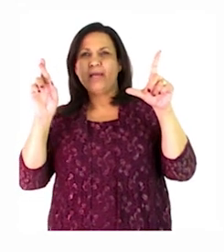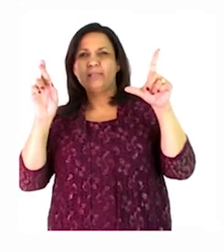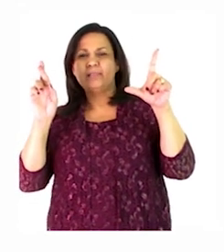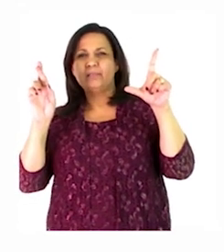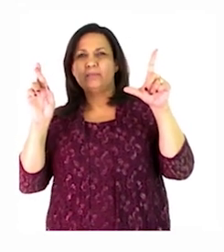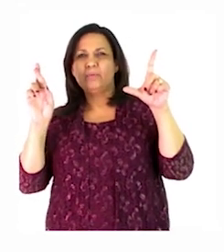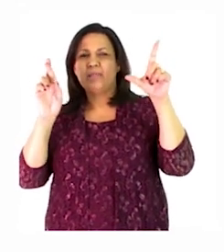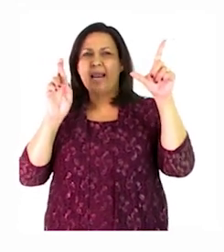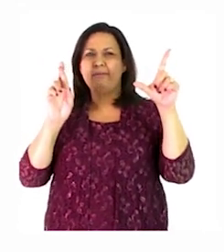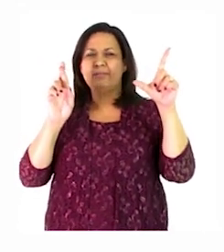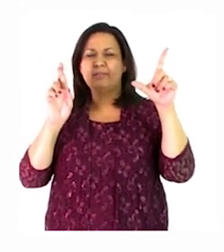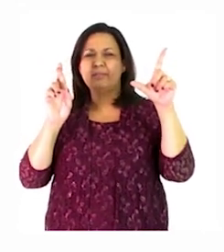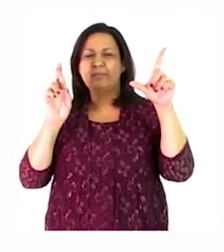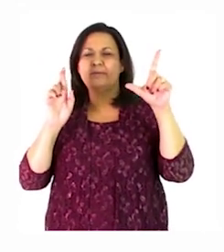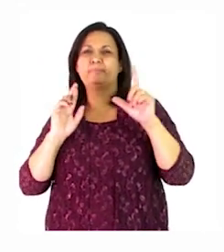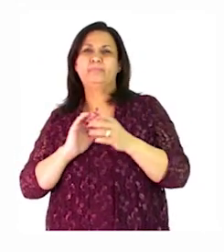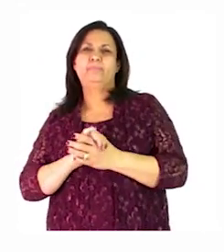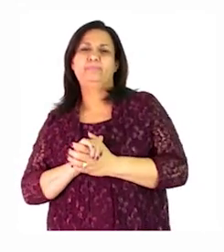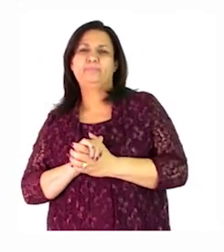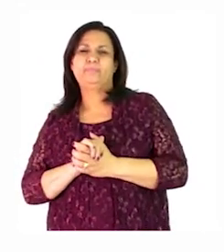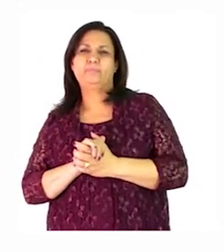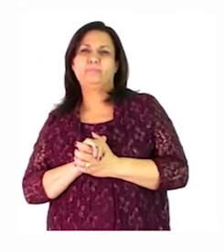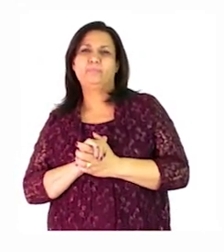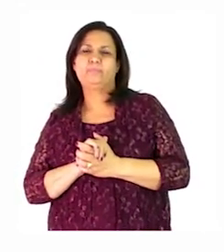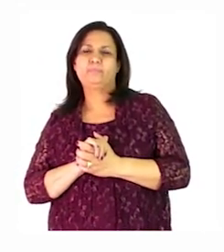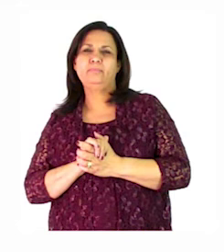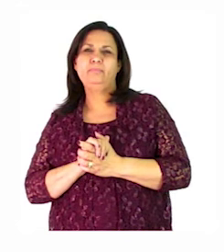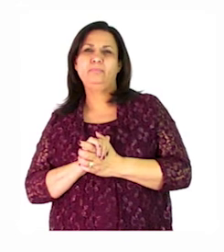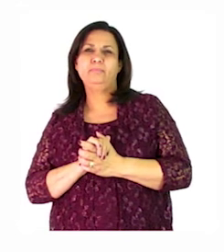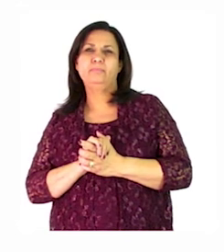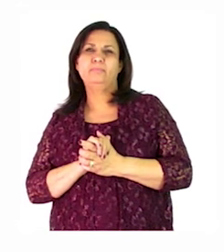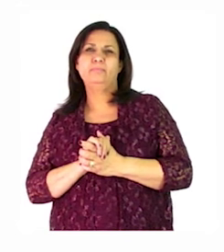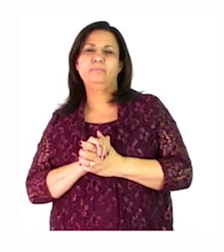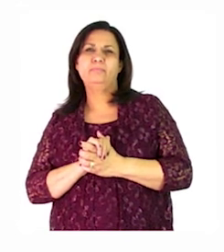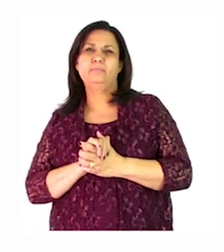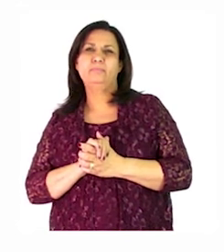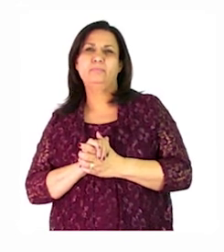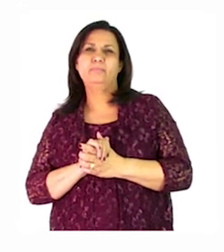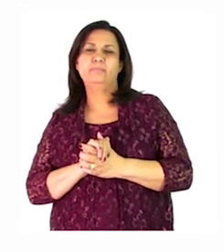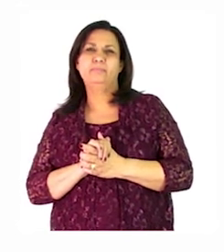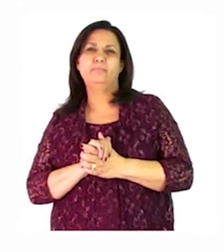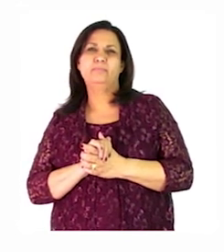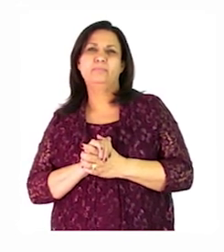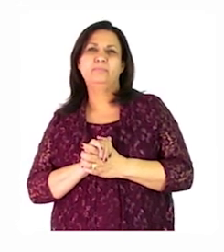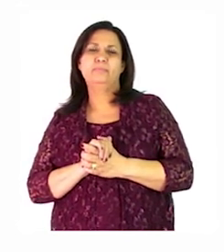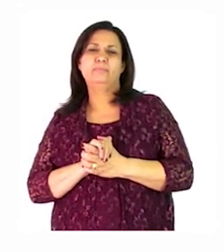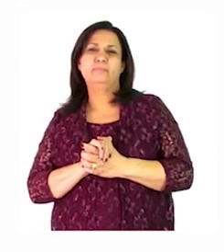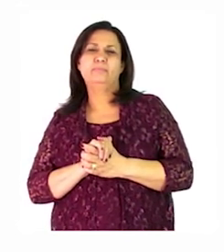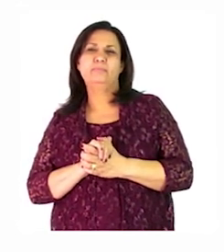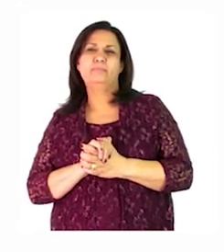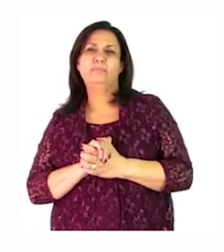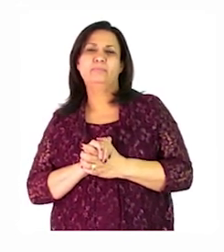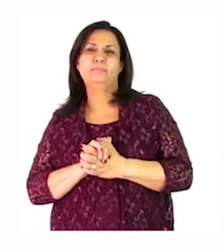You remember I explained and I showed you in the last lesson which one is your left